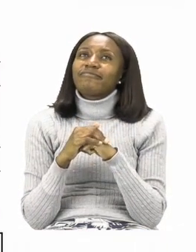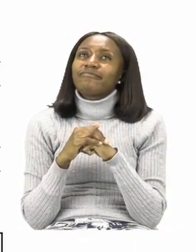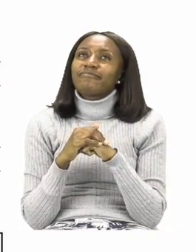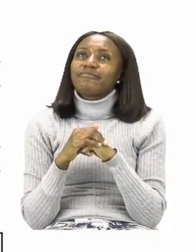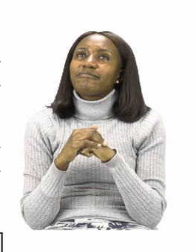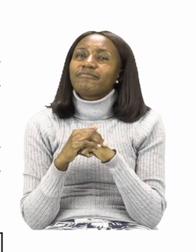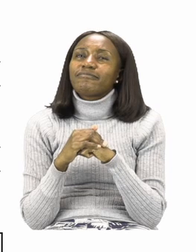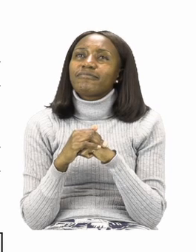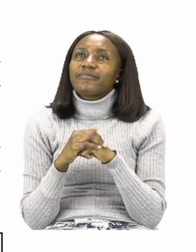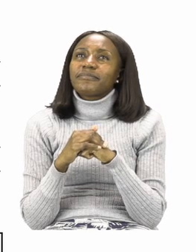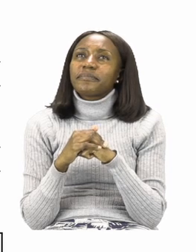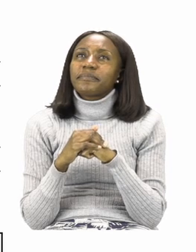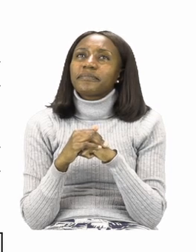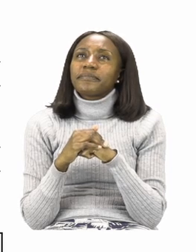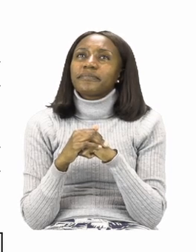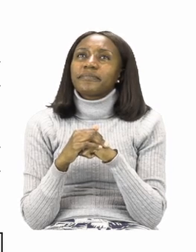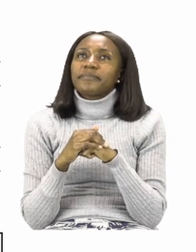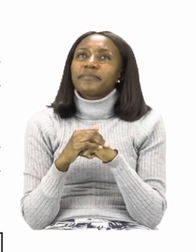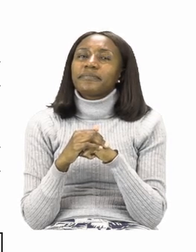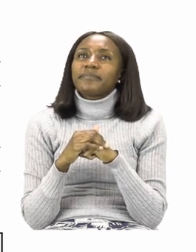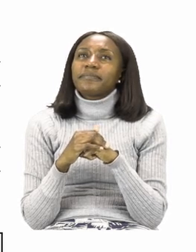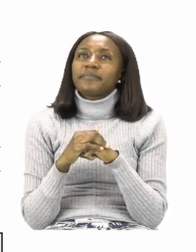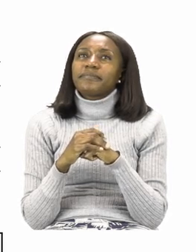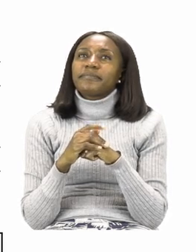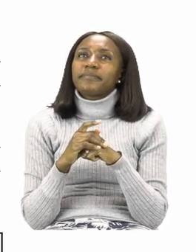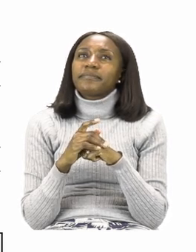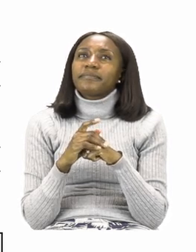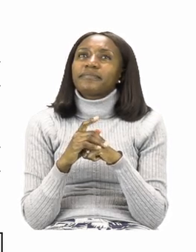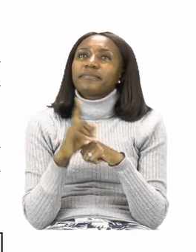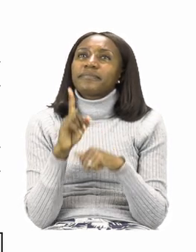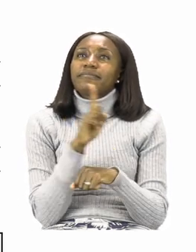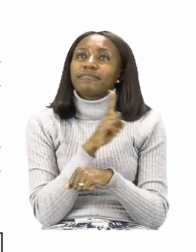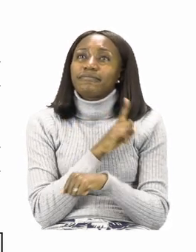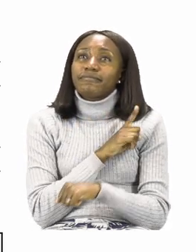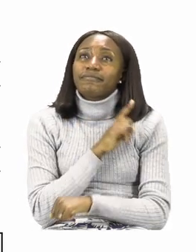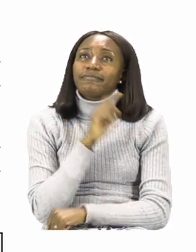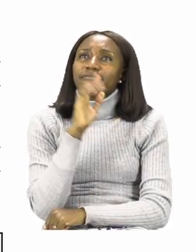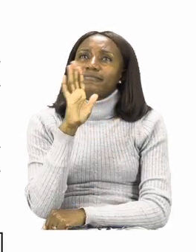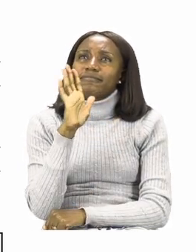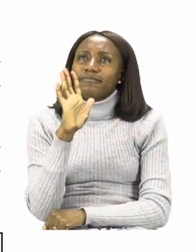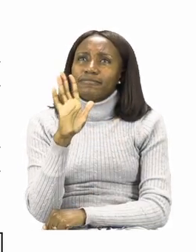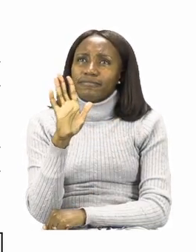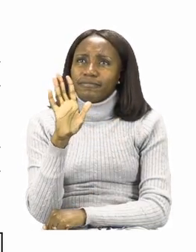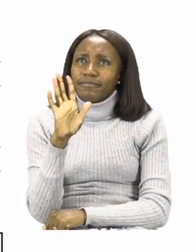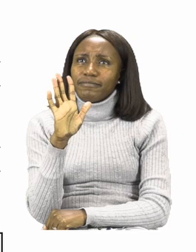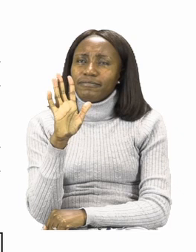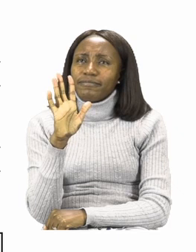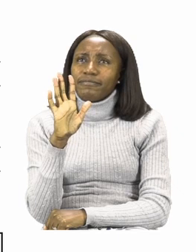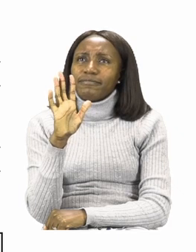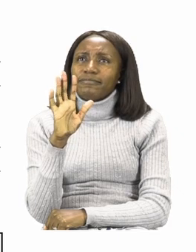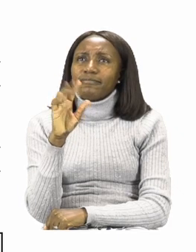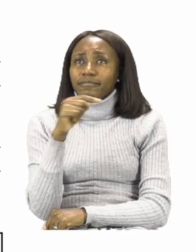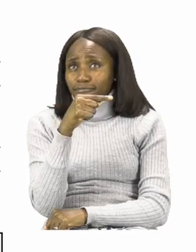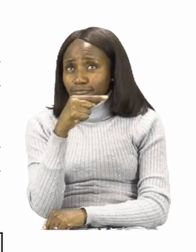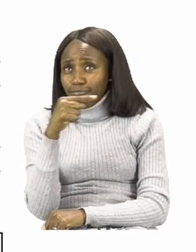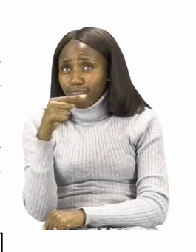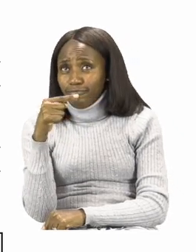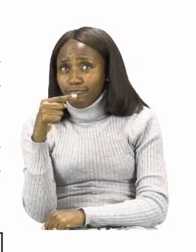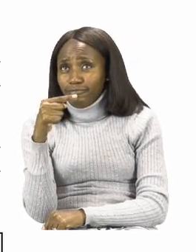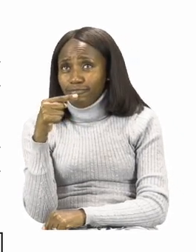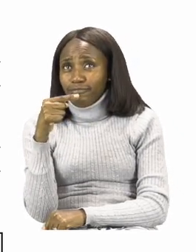our workbooks. In the second row it says, what is